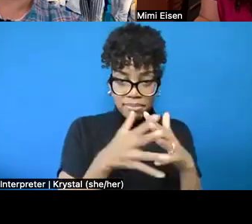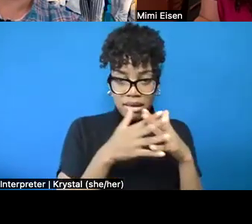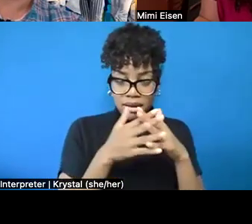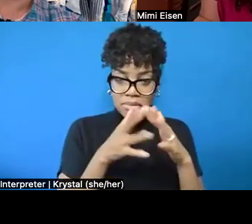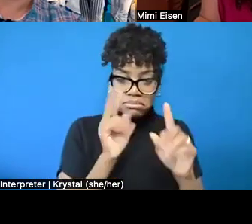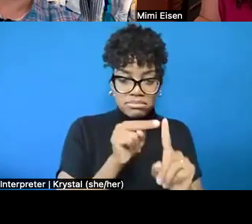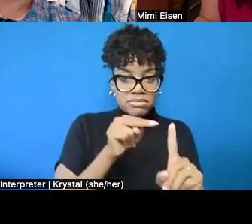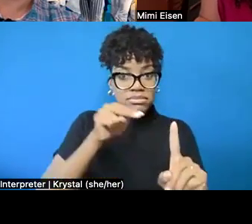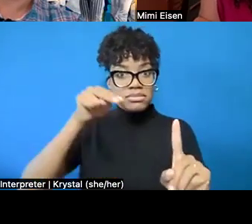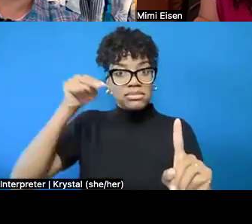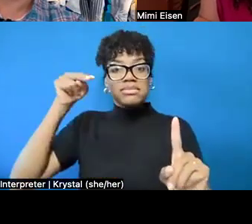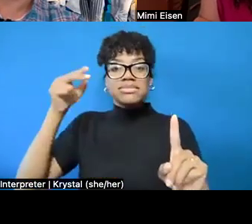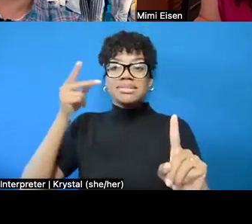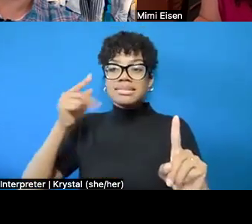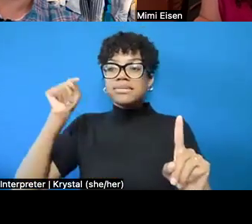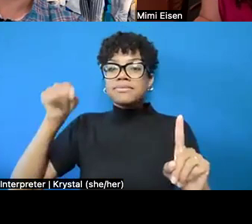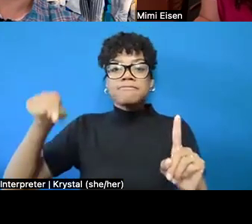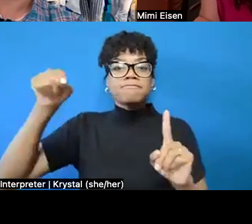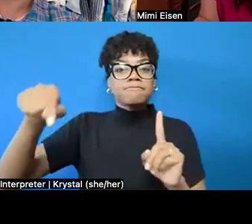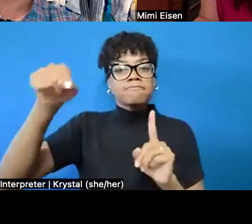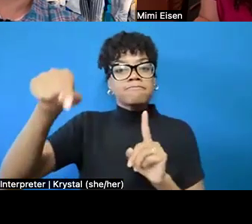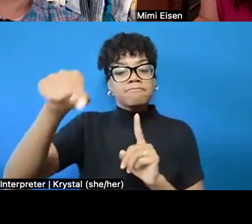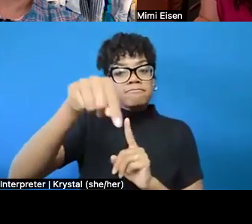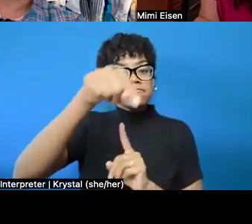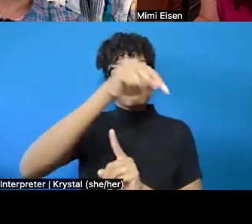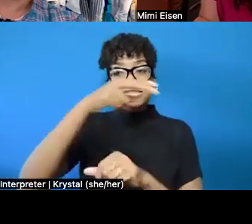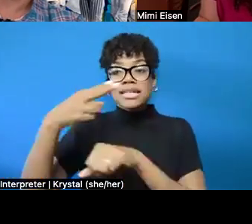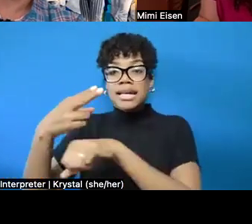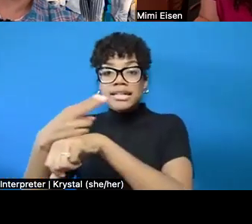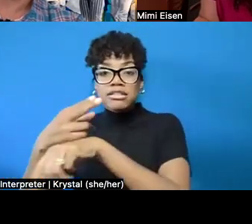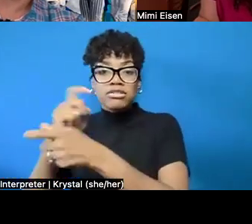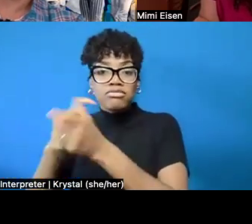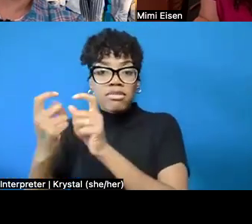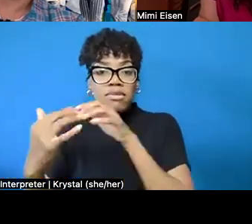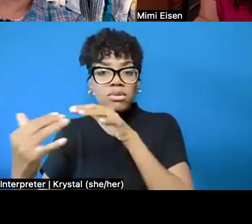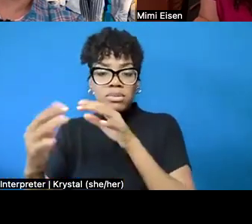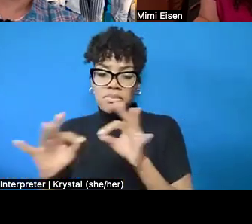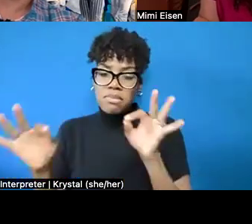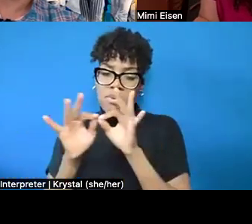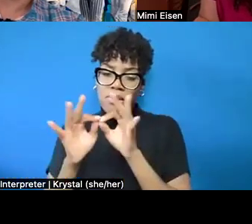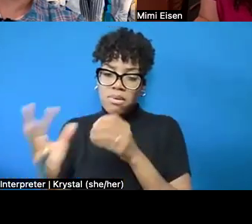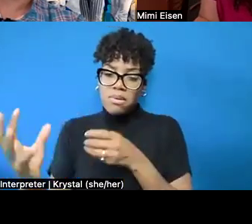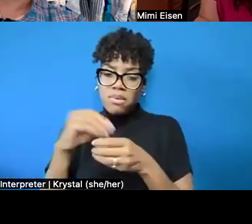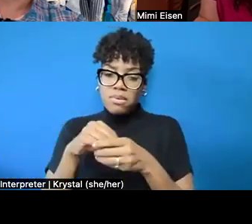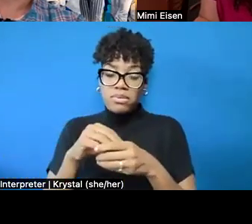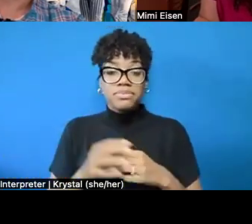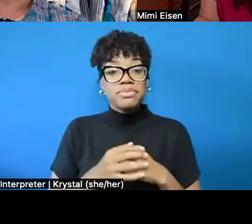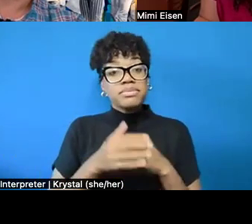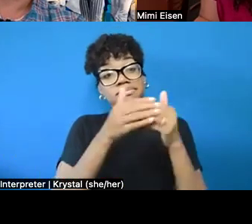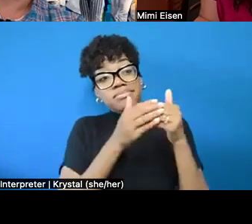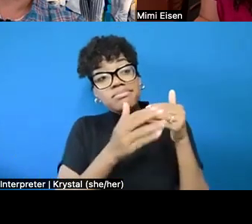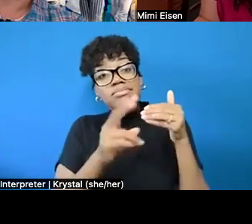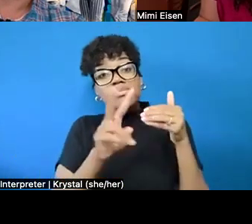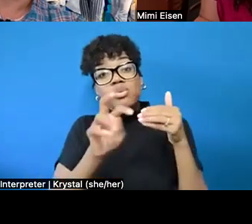down on the story of the Haitian Revolution, because I think if we want the next 250 years to bring